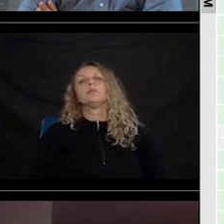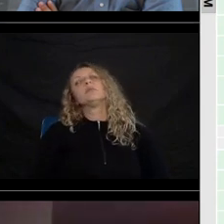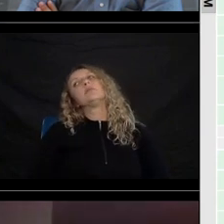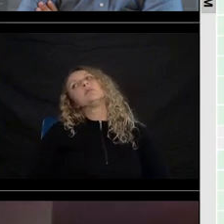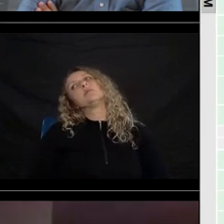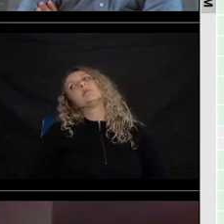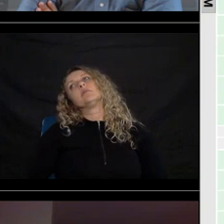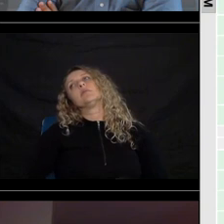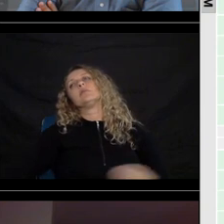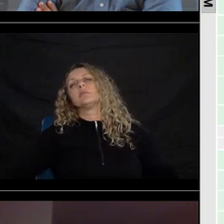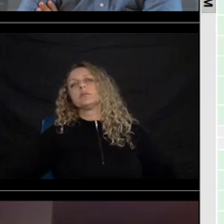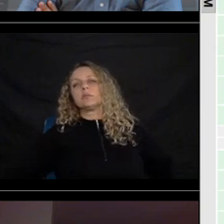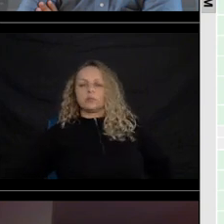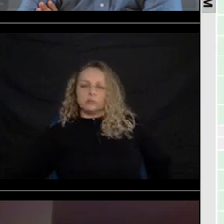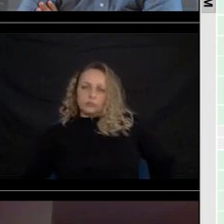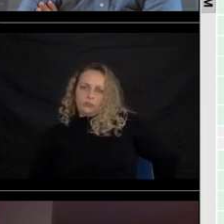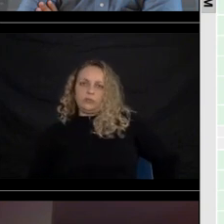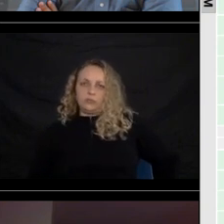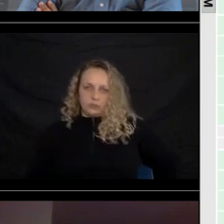Okay, just a second.